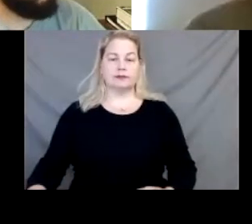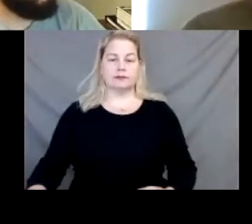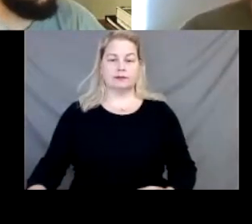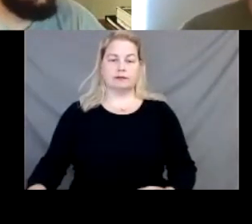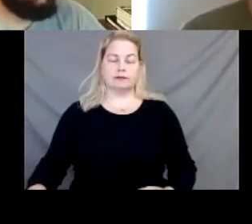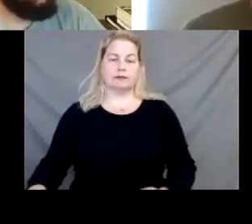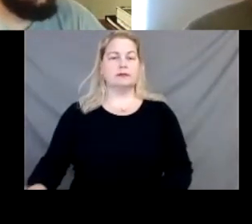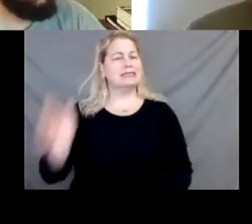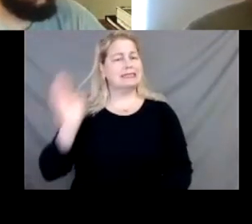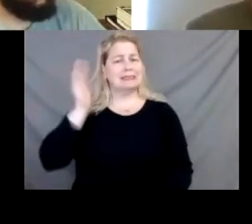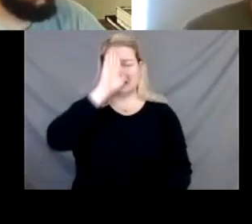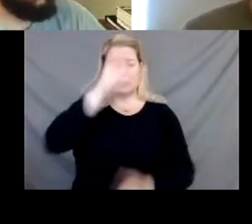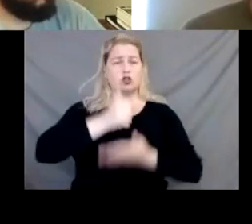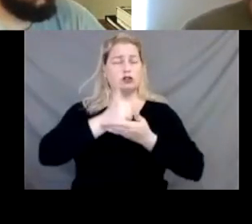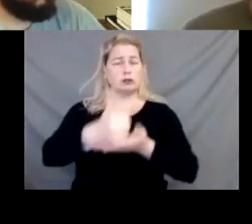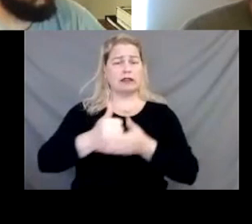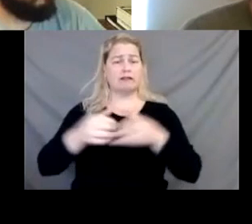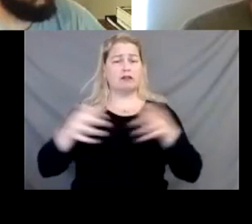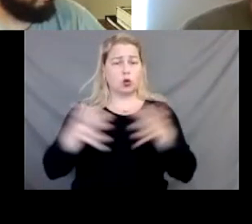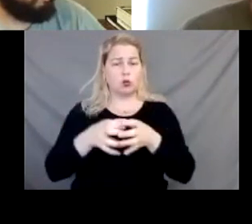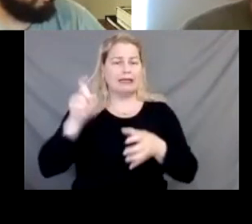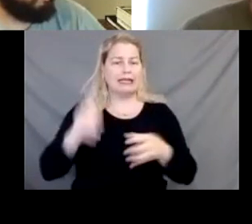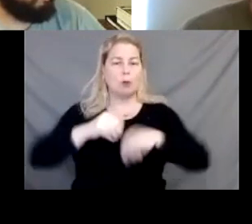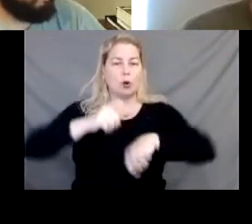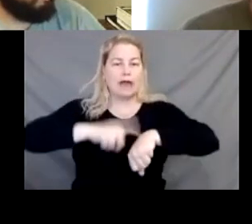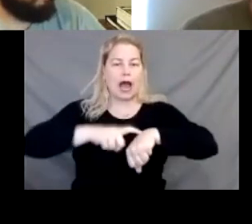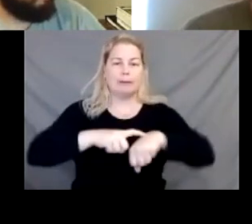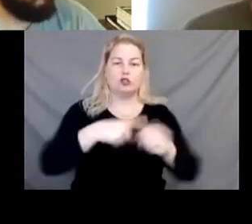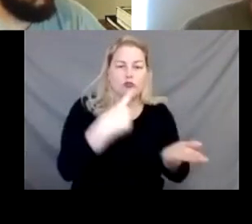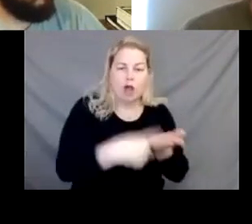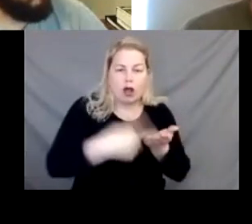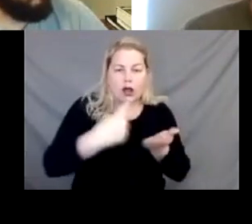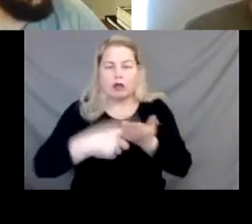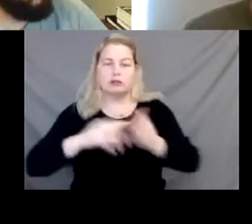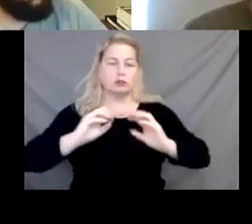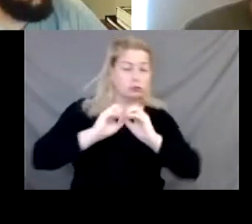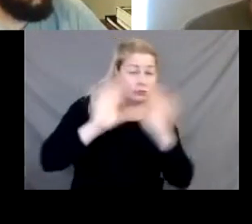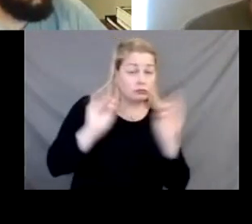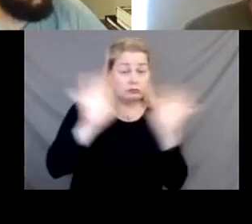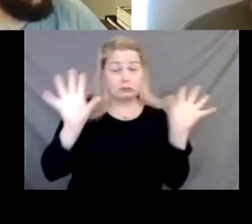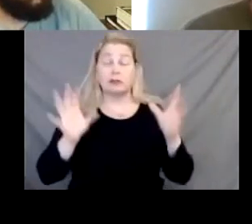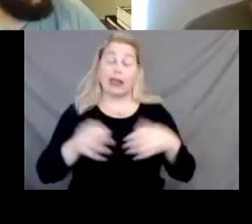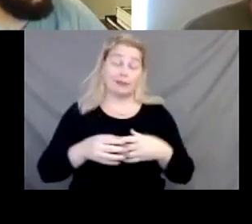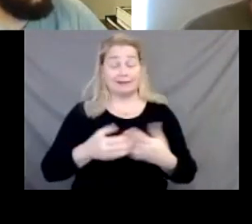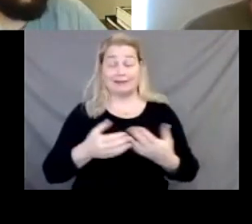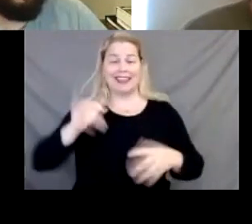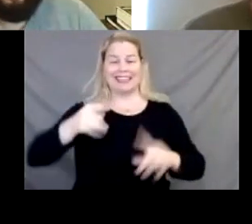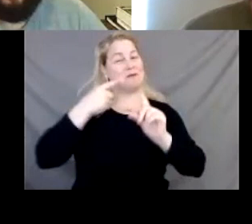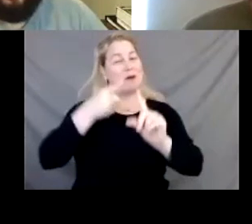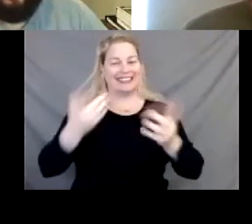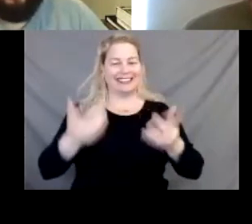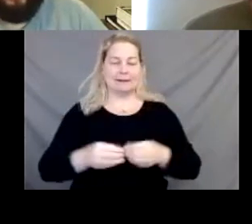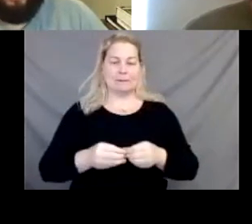direct relief group might be meeting still to sort of talk through some things, and that's totally fine. Makes sense to continue to do that. I